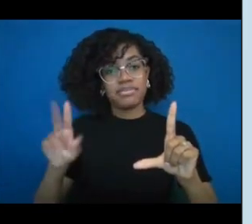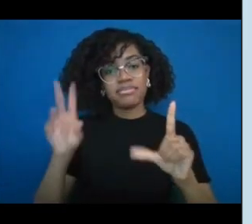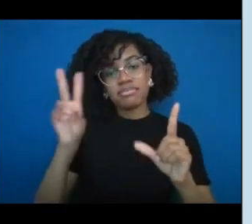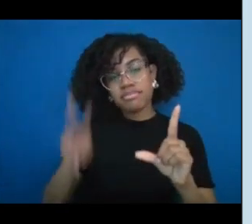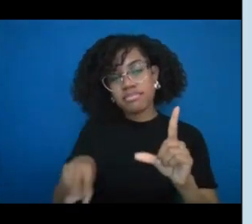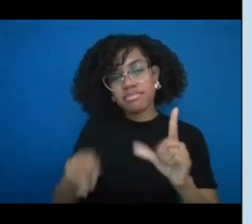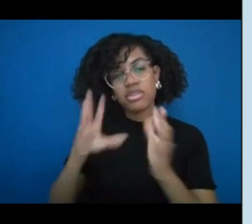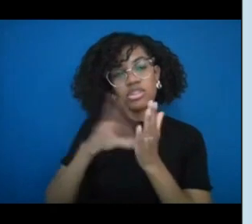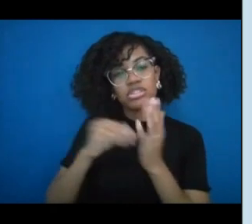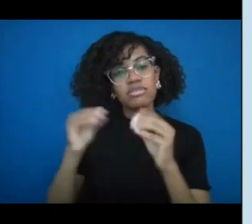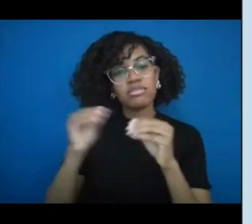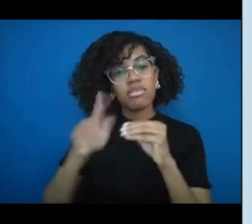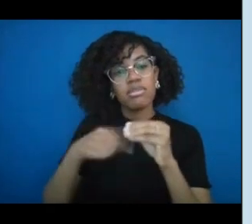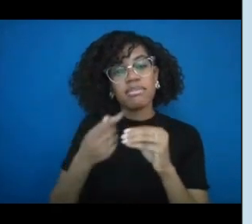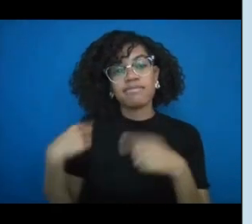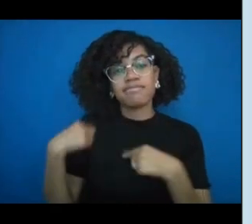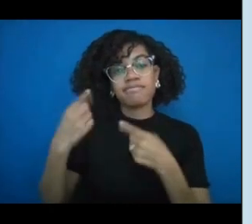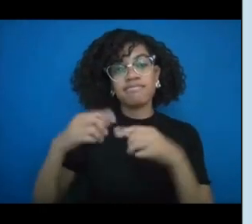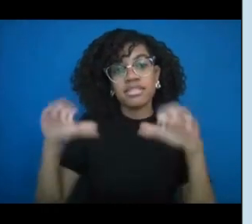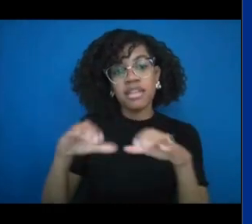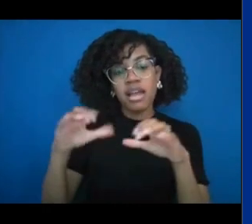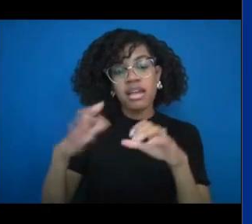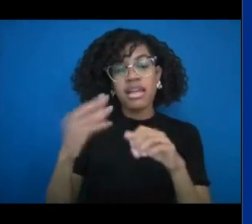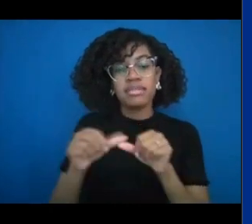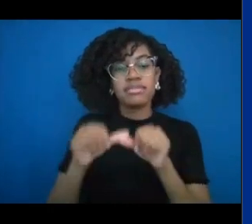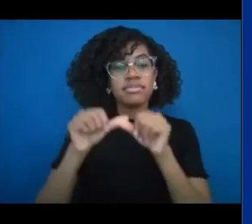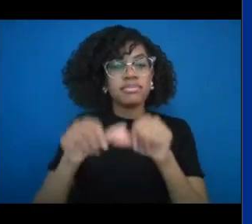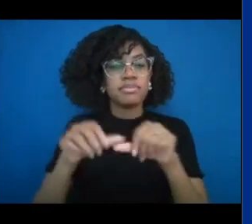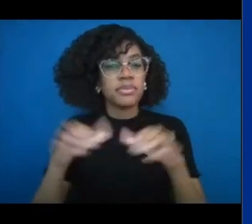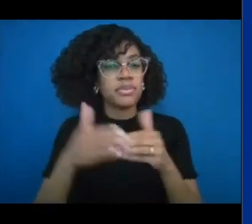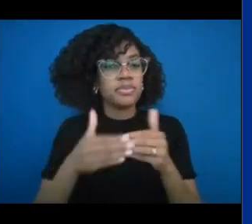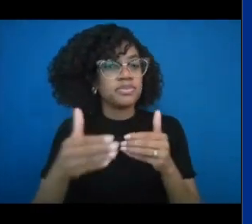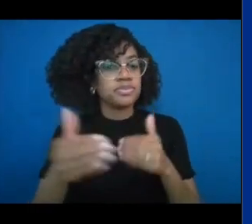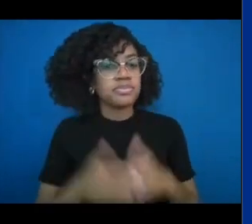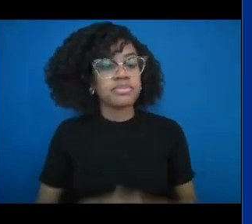done and continue to do in this space.